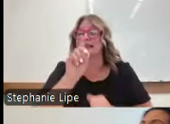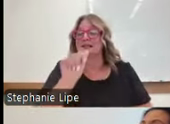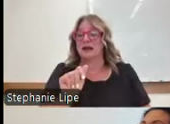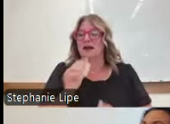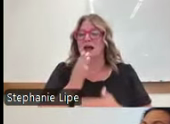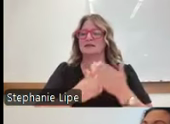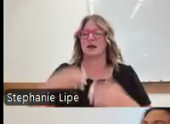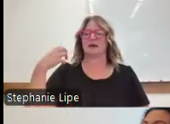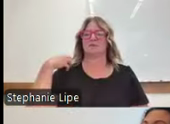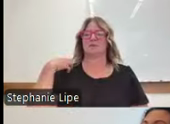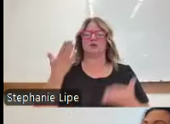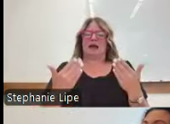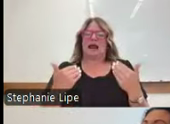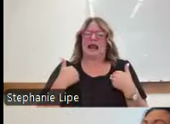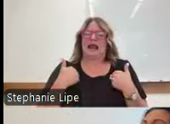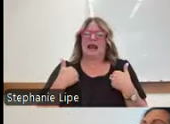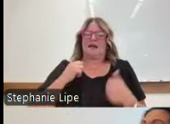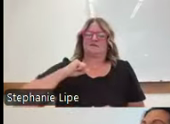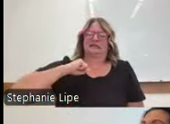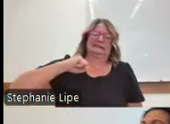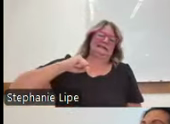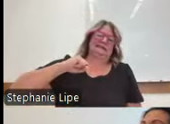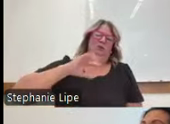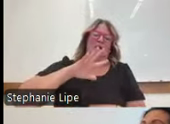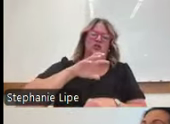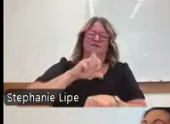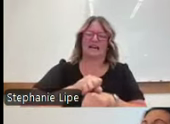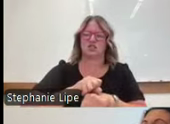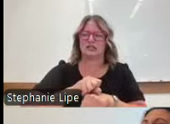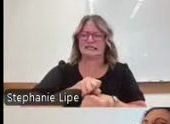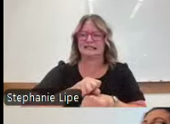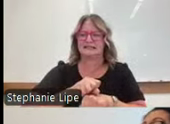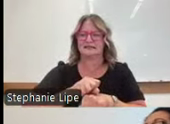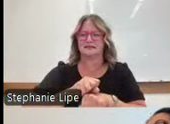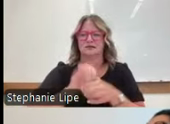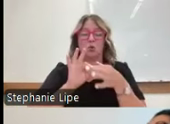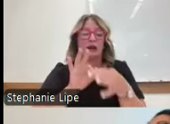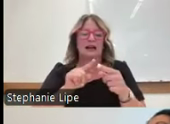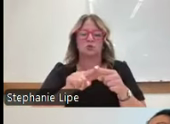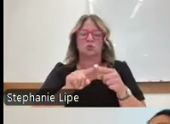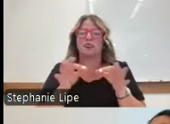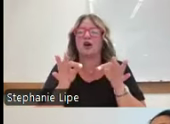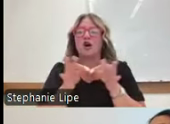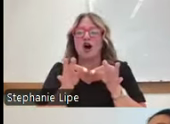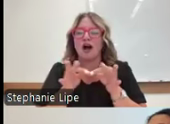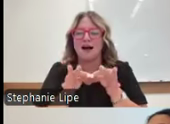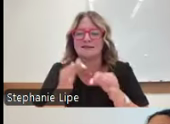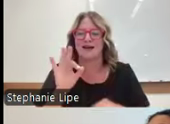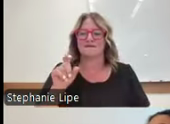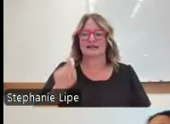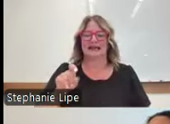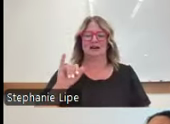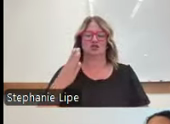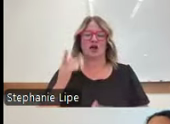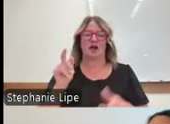you're thinking about working with an employer with disabilities, some employers may feel resistant and a reservation to hiring